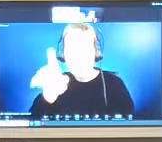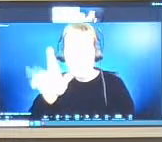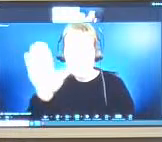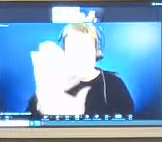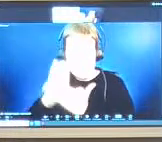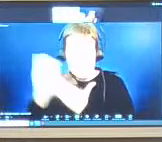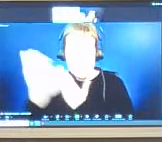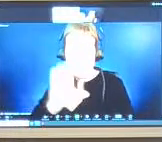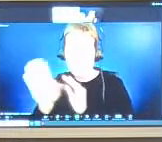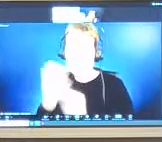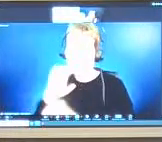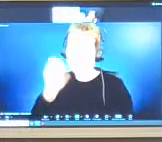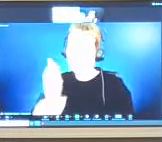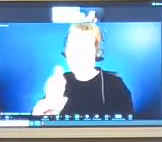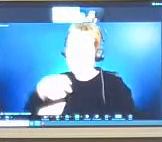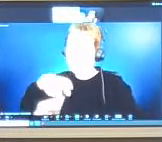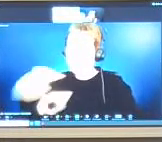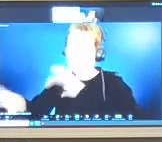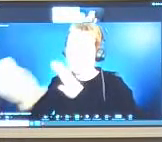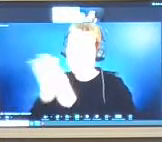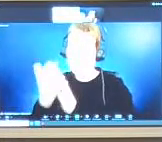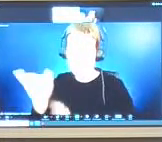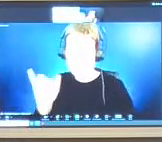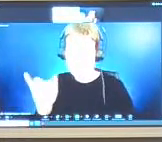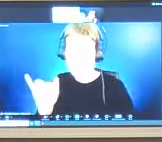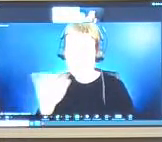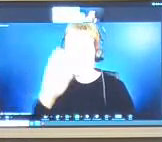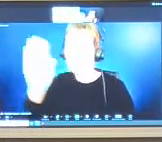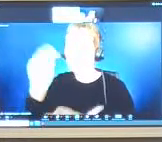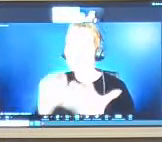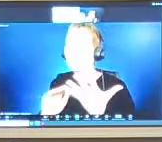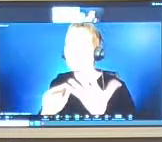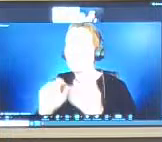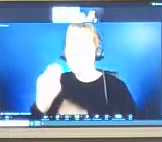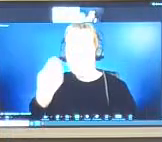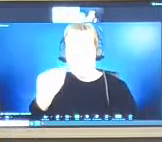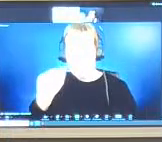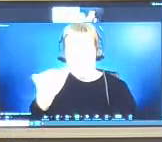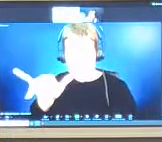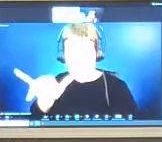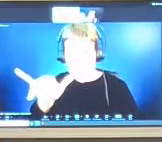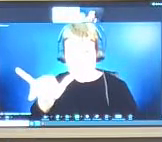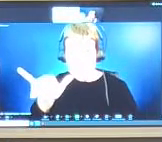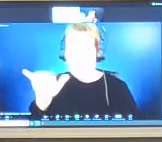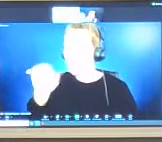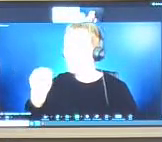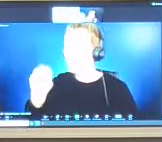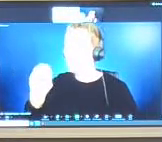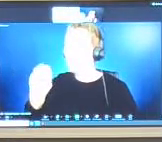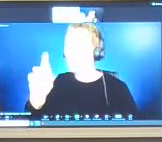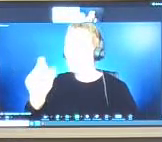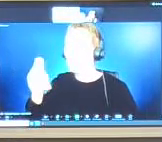that. May, I think I will ask Morgan Gunlatch if she will join us. She's